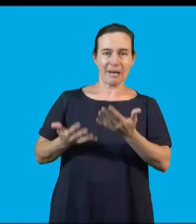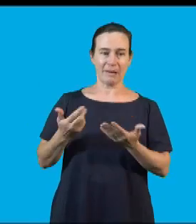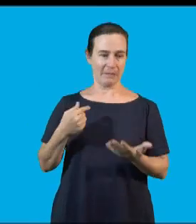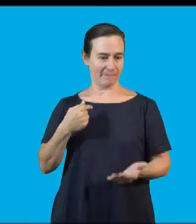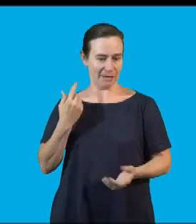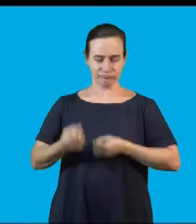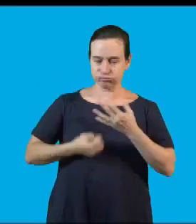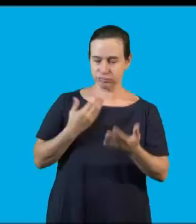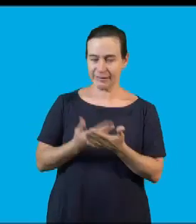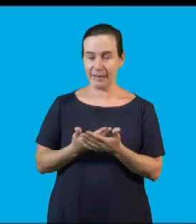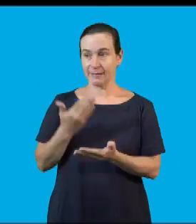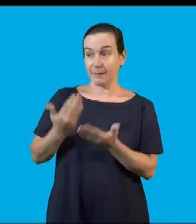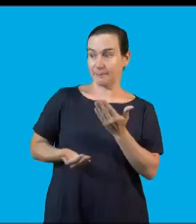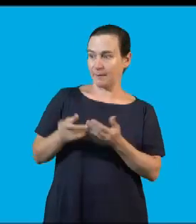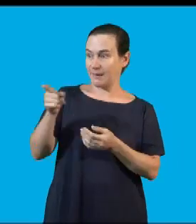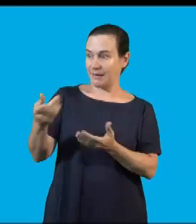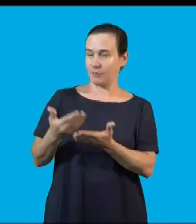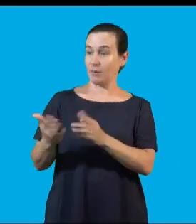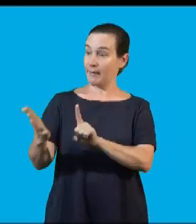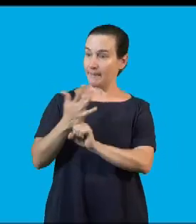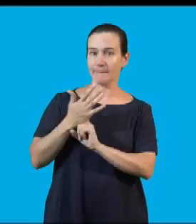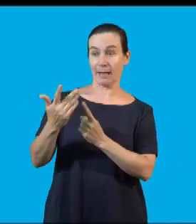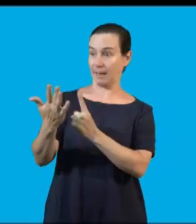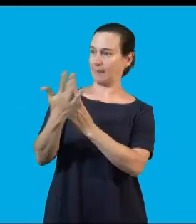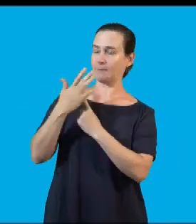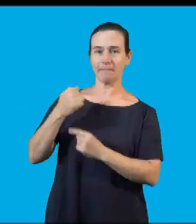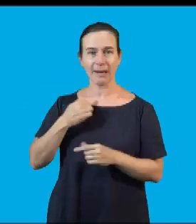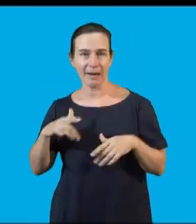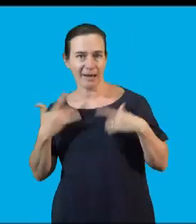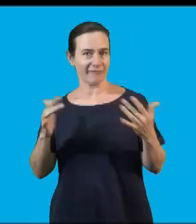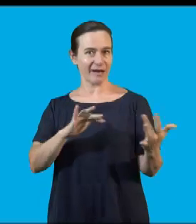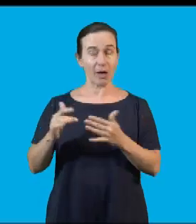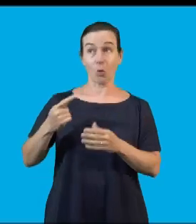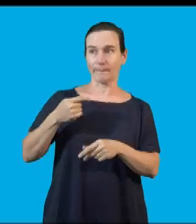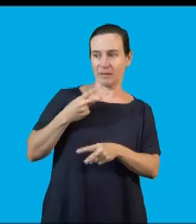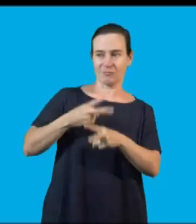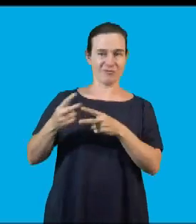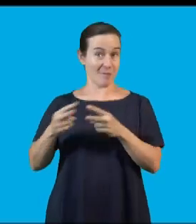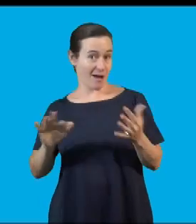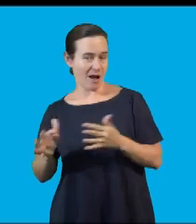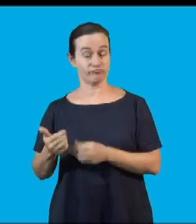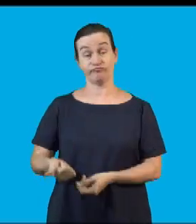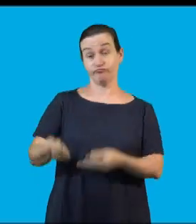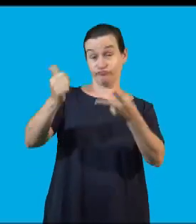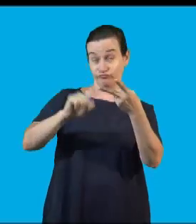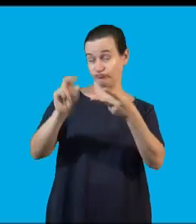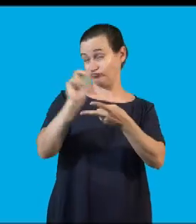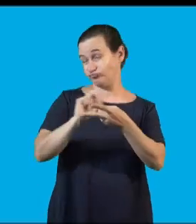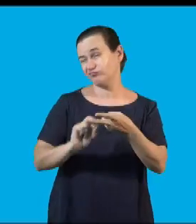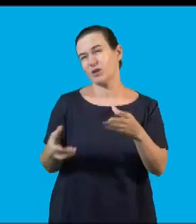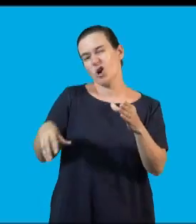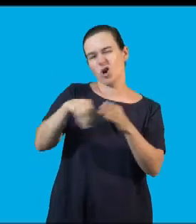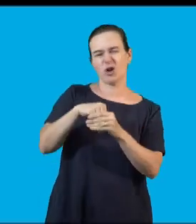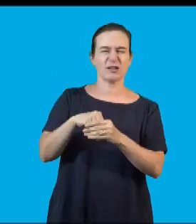might express your thoughts on how the pet will affect your life and the preparations that you have made. The second